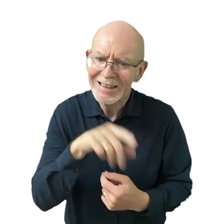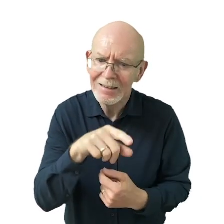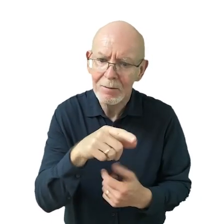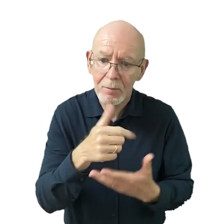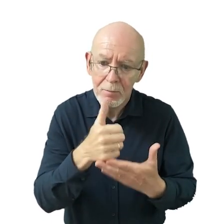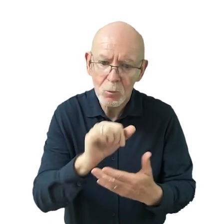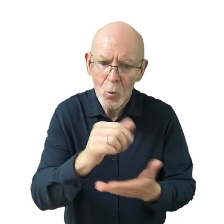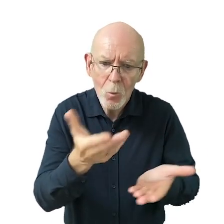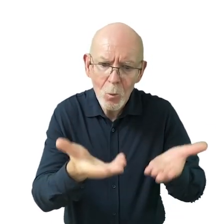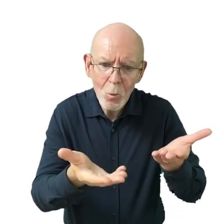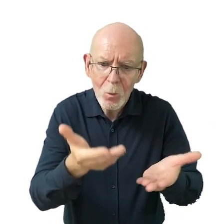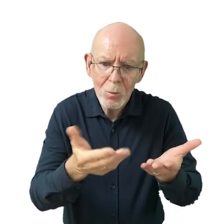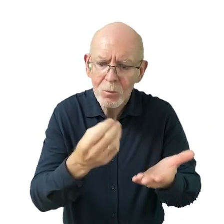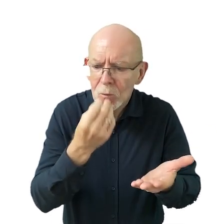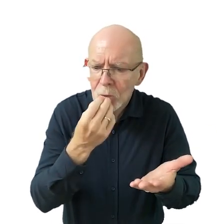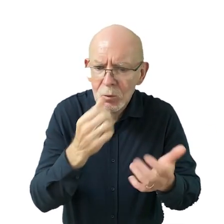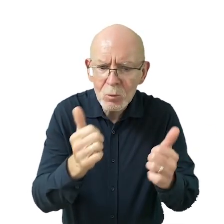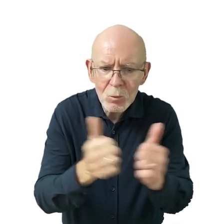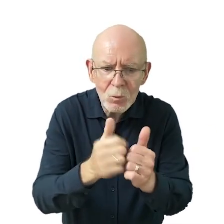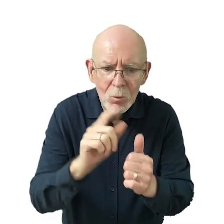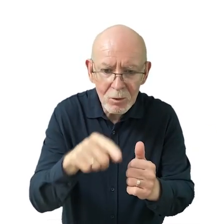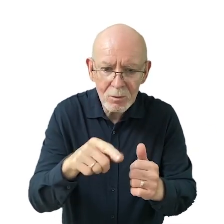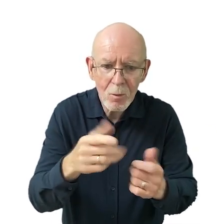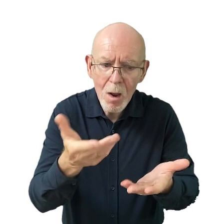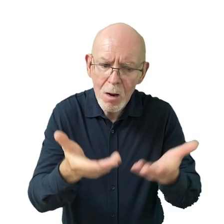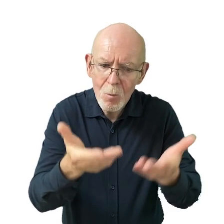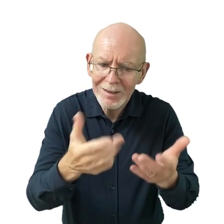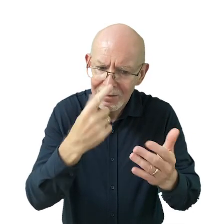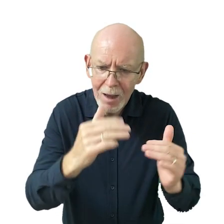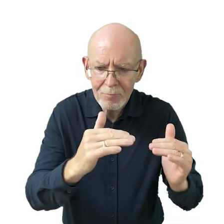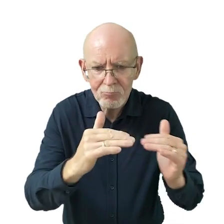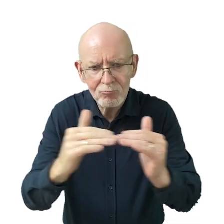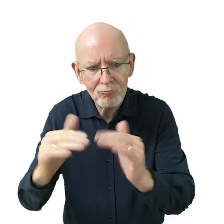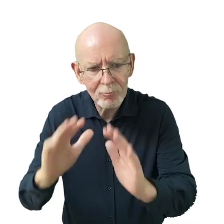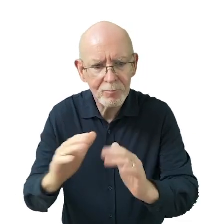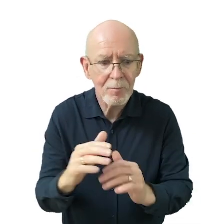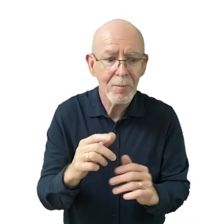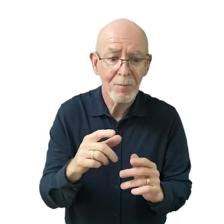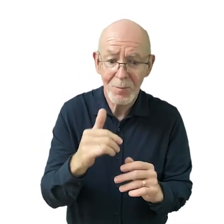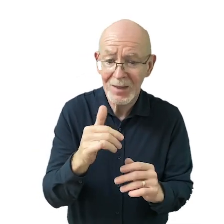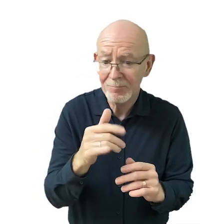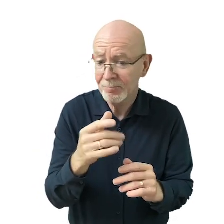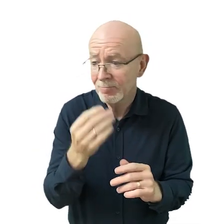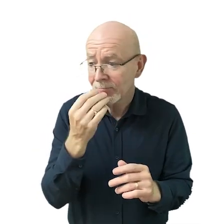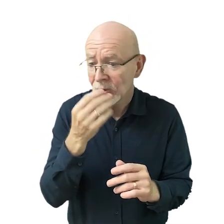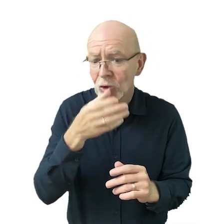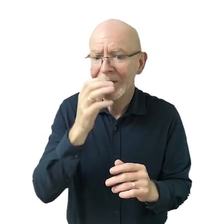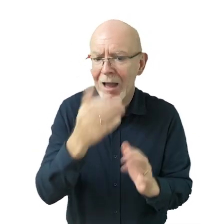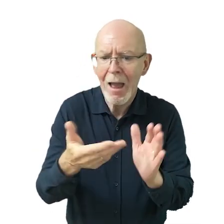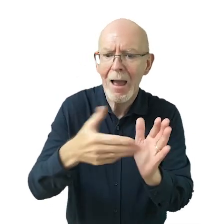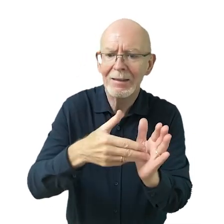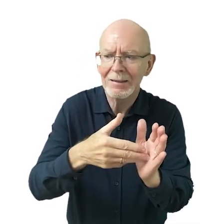help you maintain suitable nutritional intake and an appropriate weight. You may be prescribed